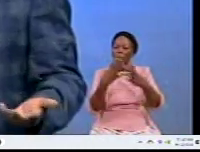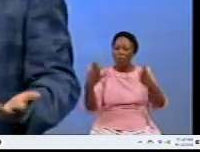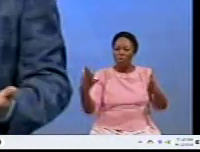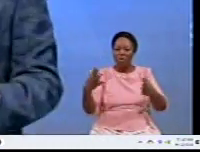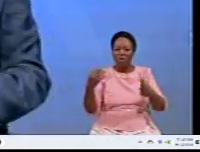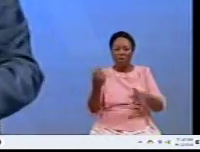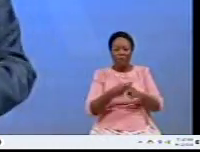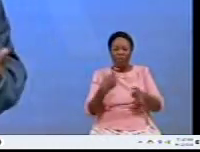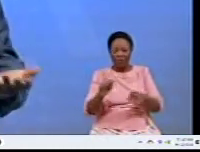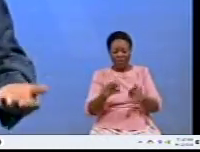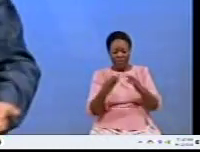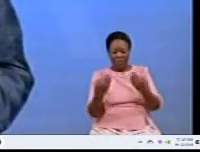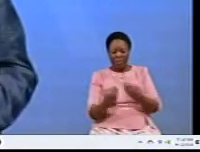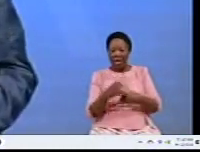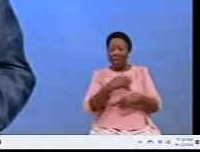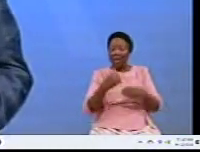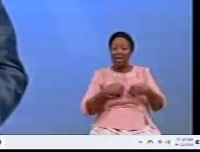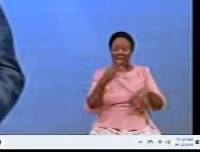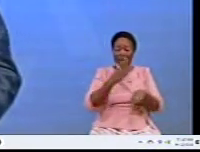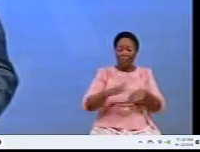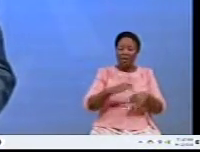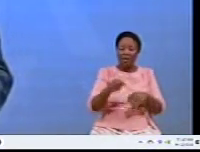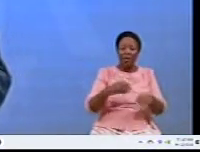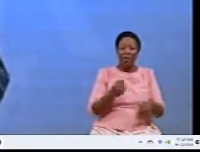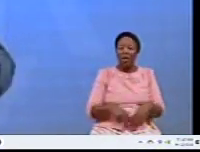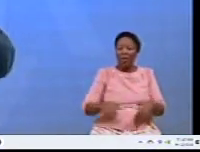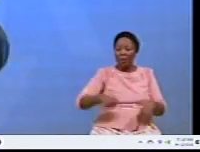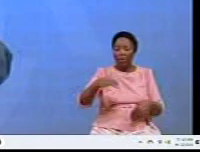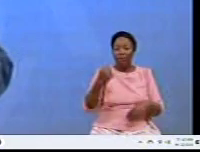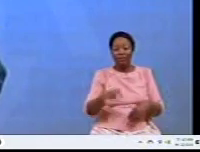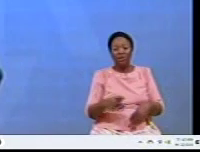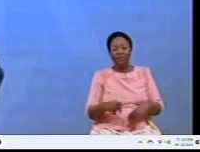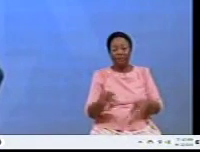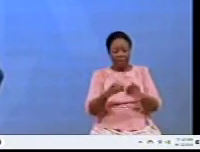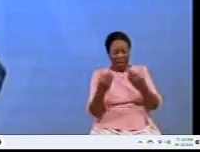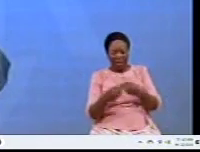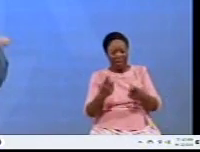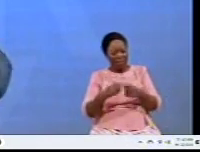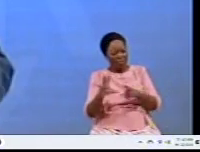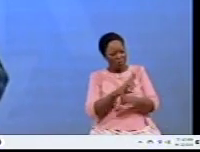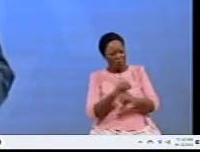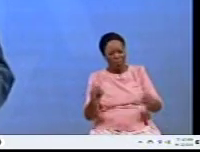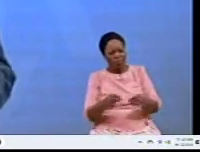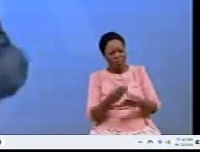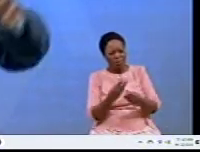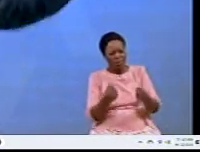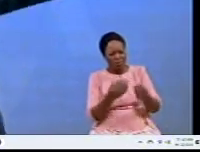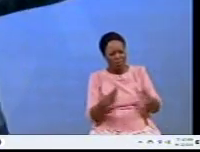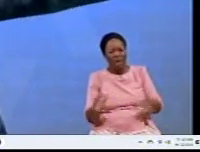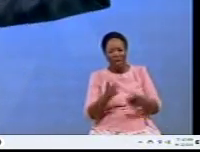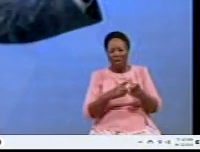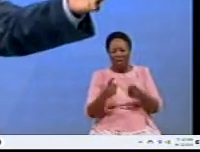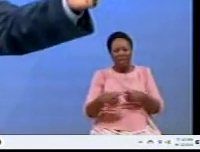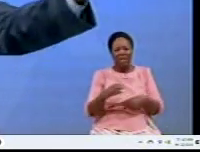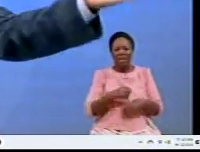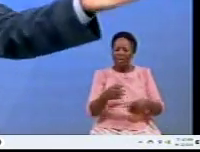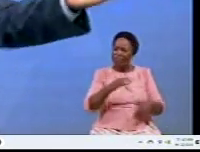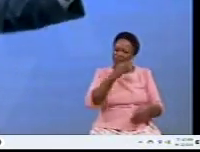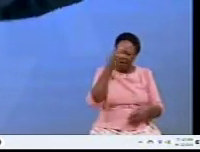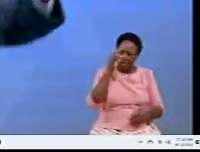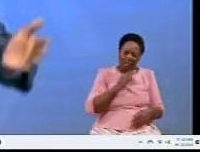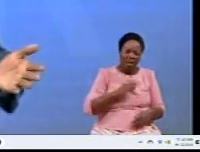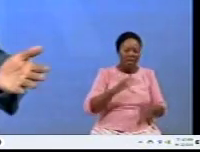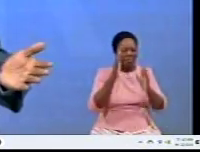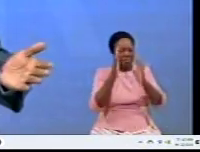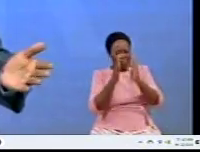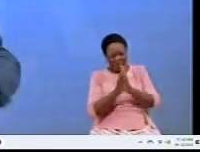for solution, and no solution has come. He has fasted, he has prayed. He has gone to pray